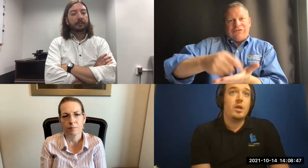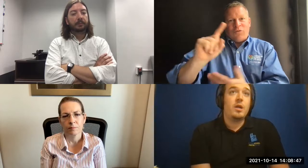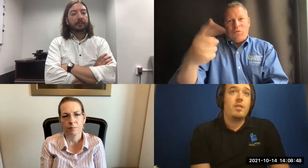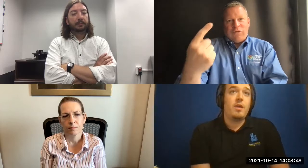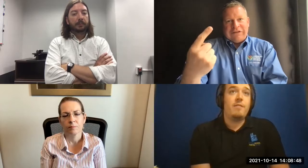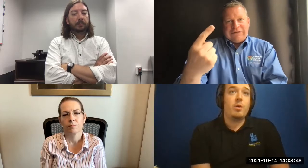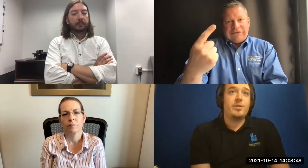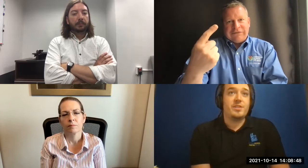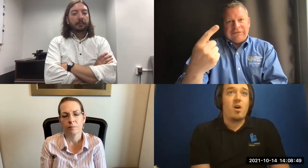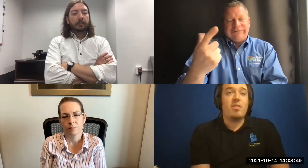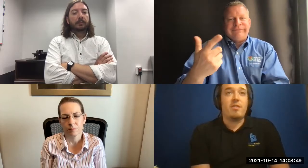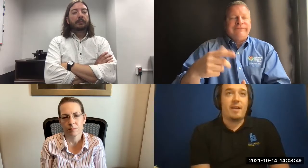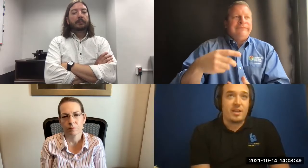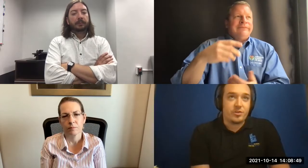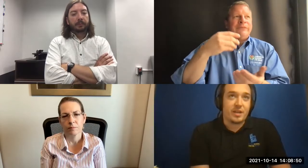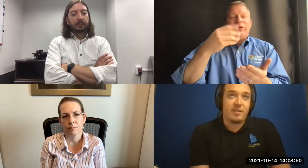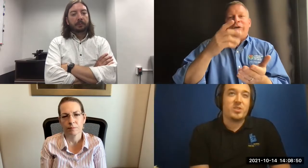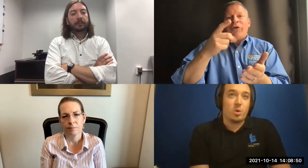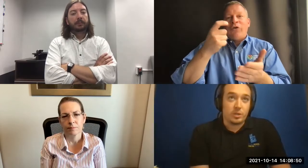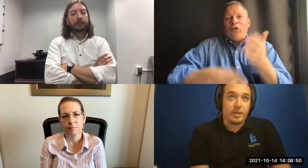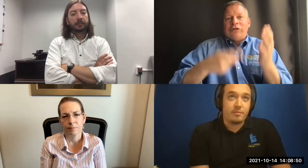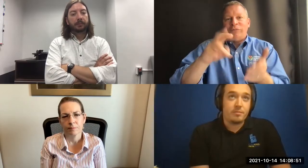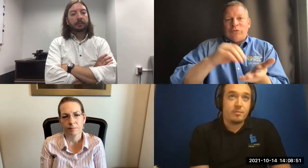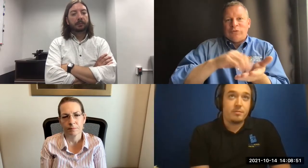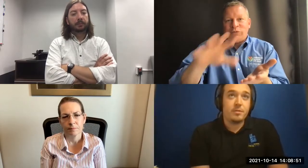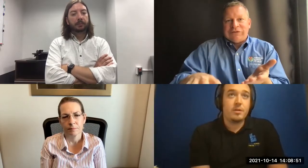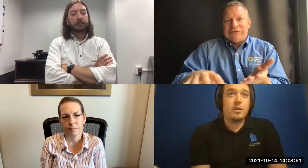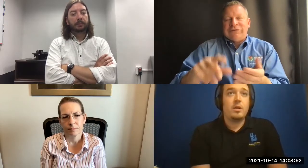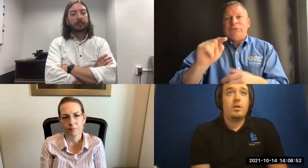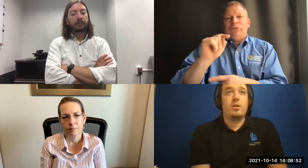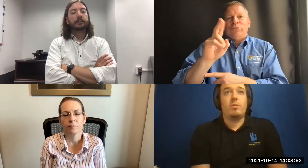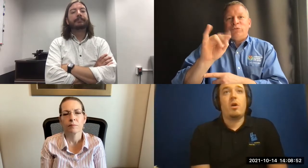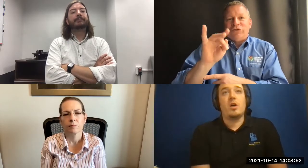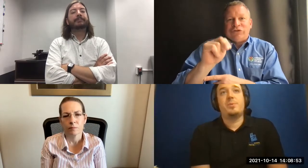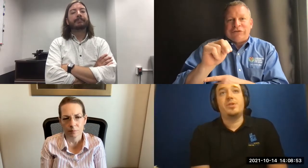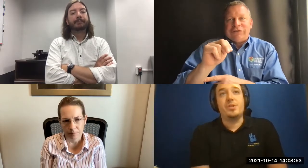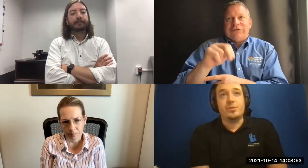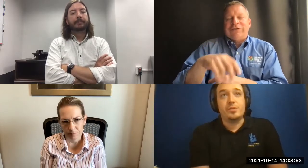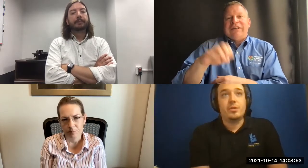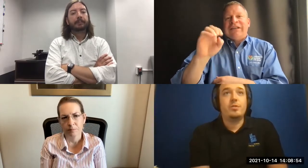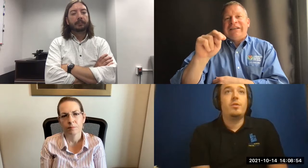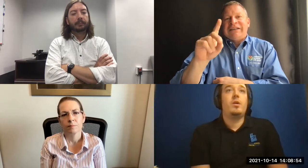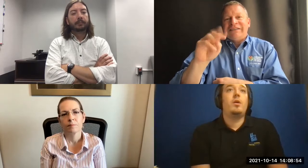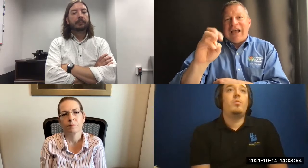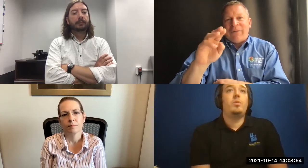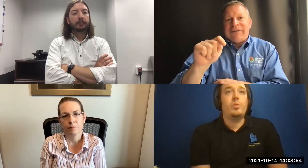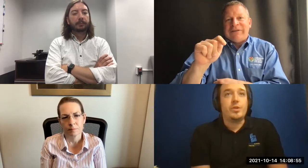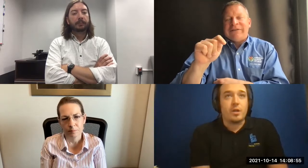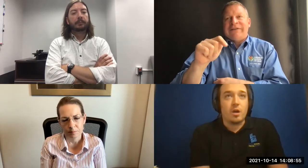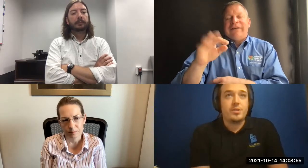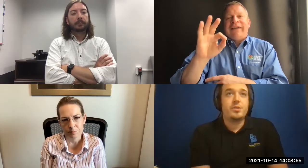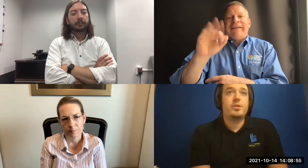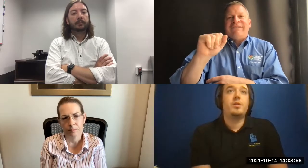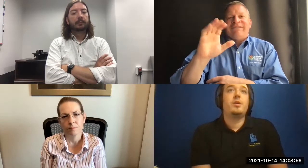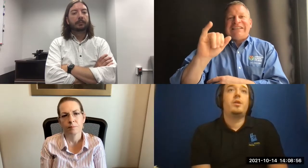schools. Their focus is on the financial side of things only. You know, the cost per student,